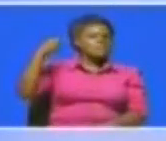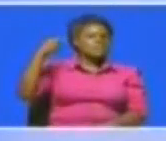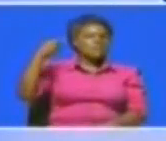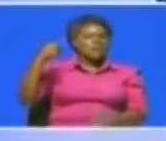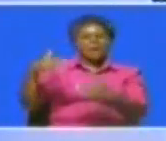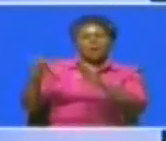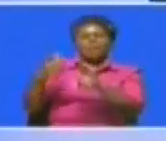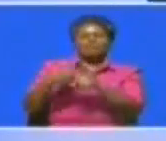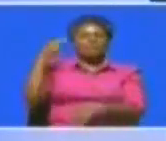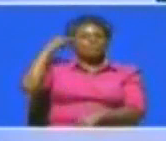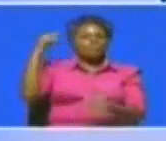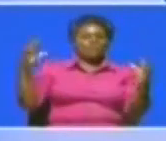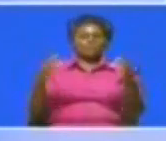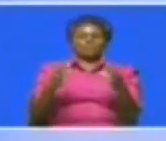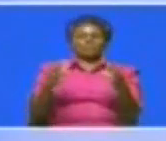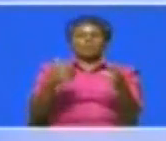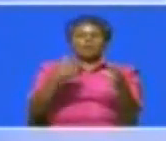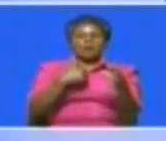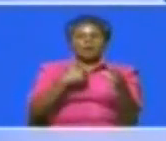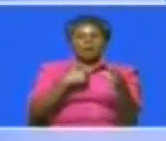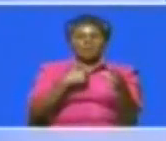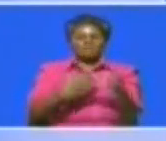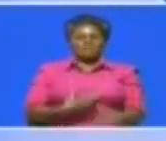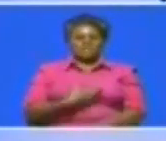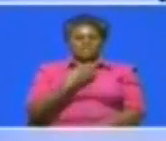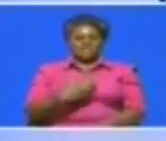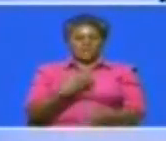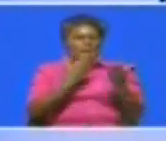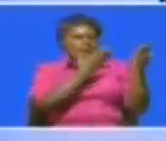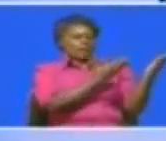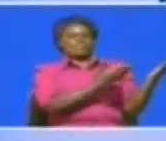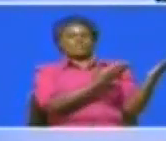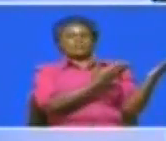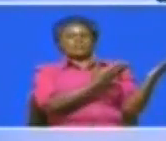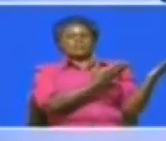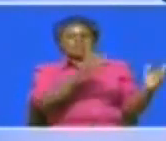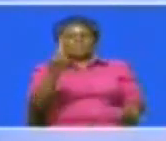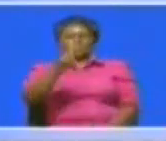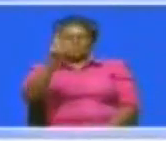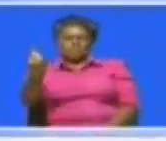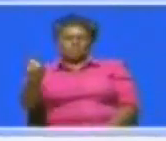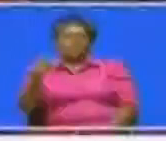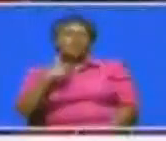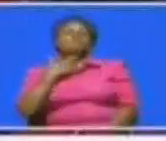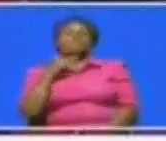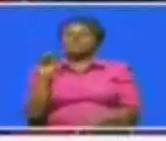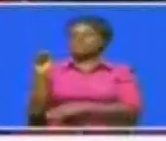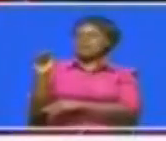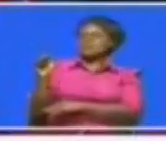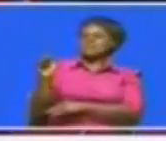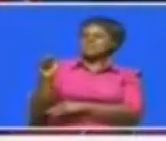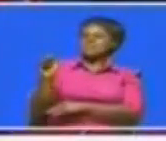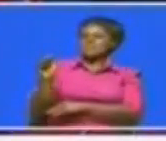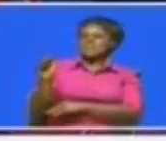away from the swarm of bees. We have him in studio this evening. And the question I'm so curious to ask, amid all of